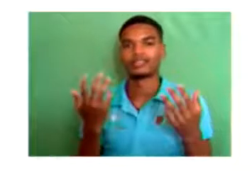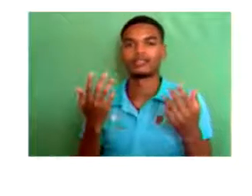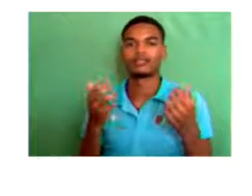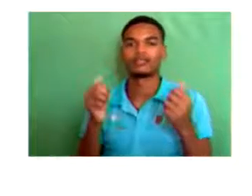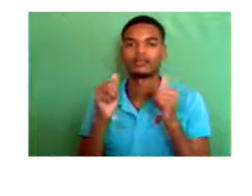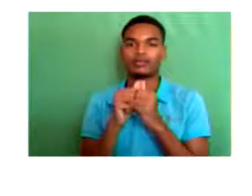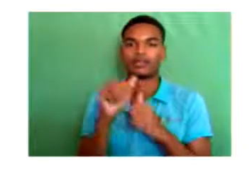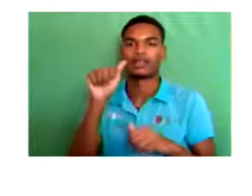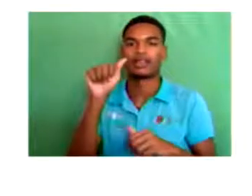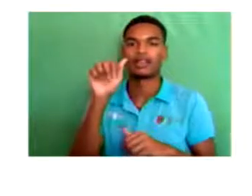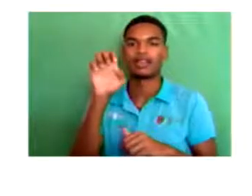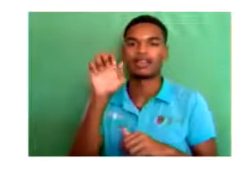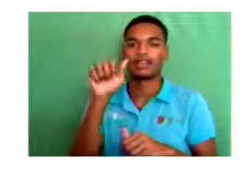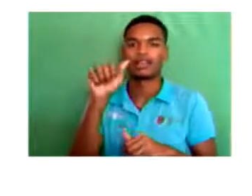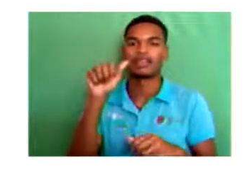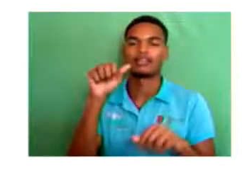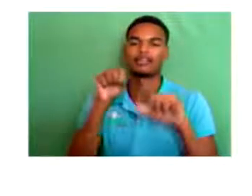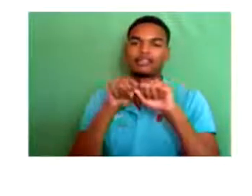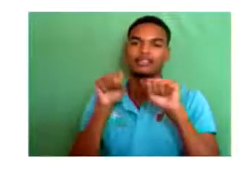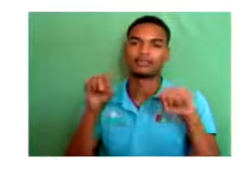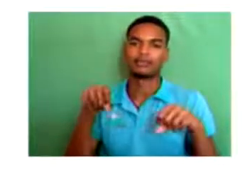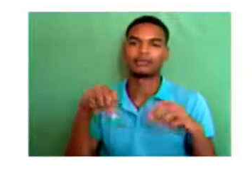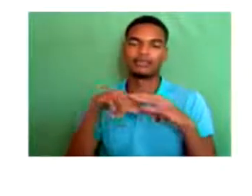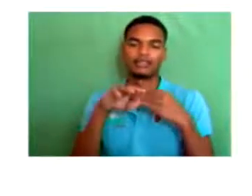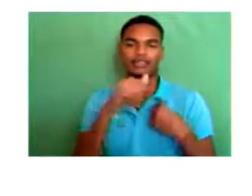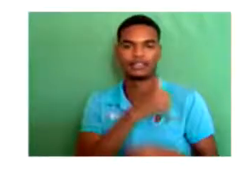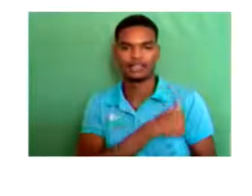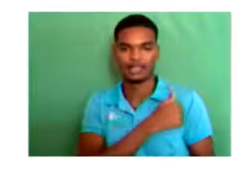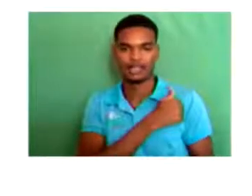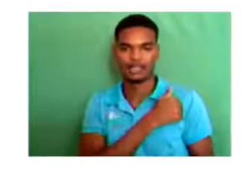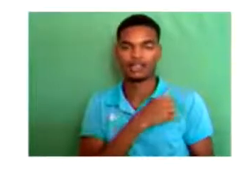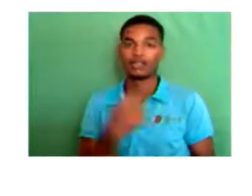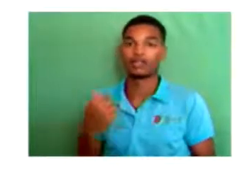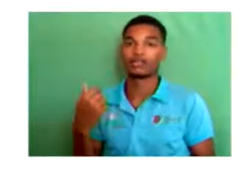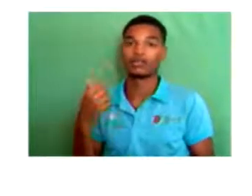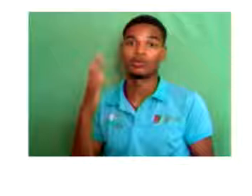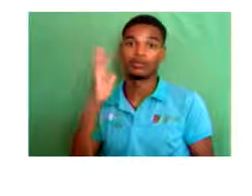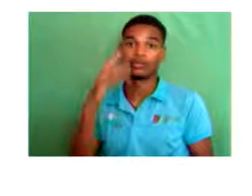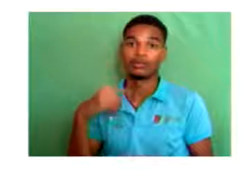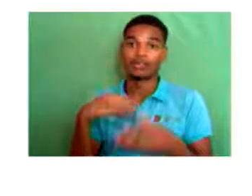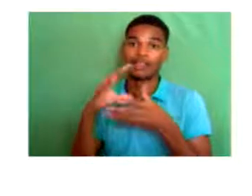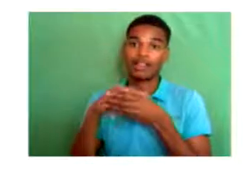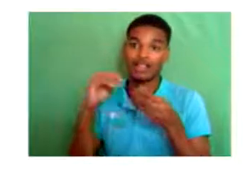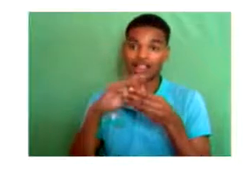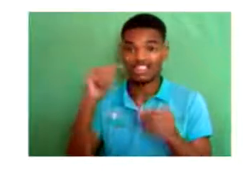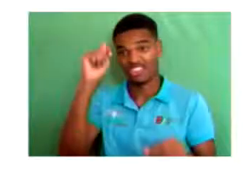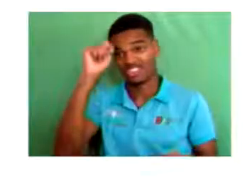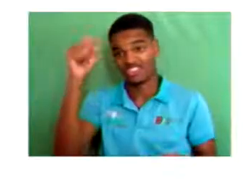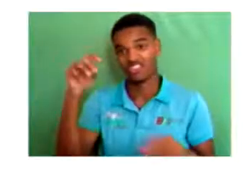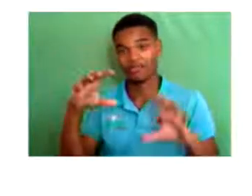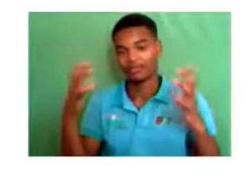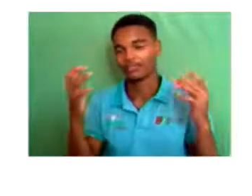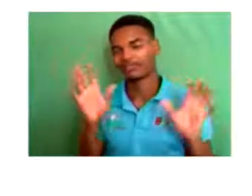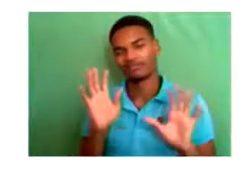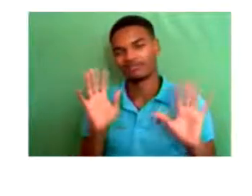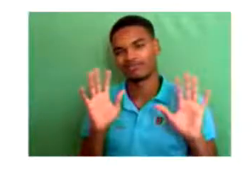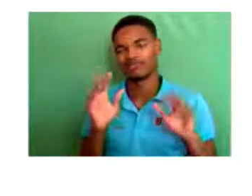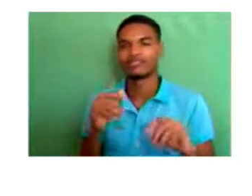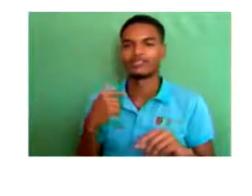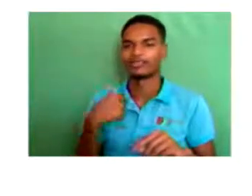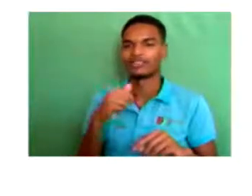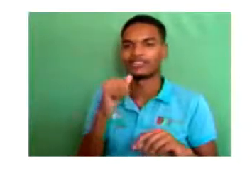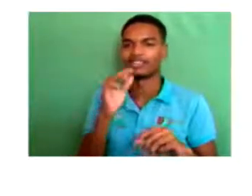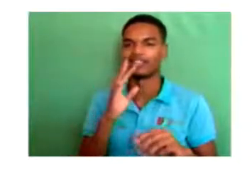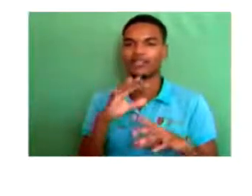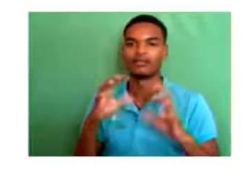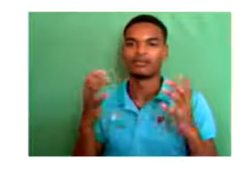system in Canada. So a lot of real-world stuff. I'm not going to talk a lot about theory. I think Neem is not going to talk about theory. We're going to